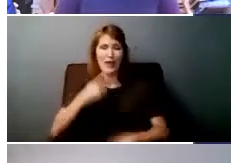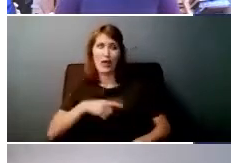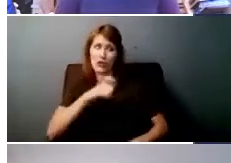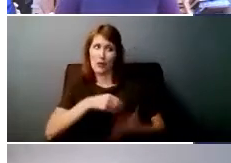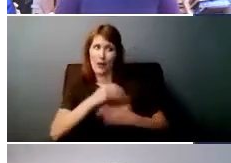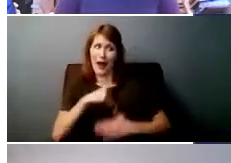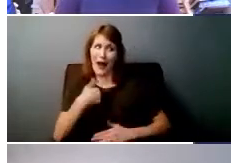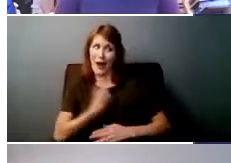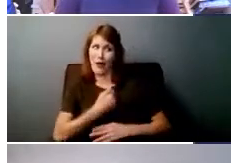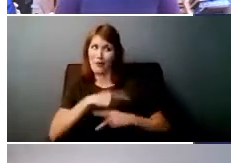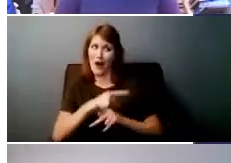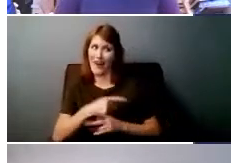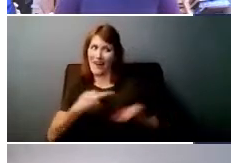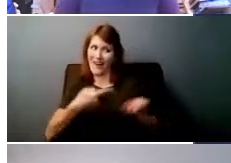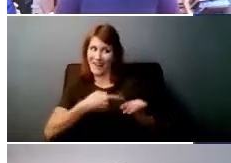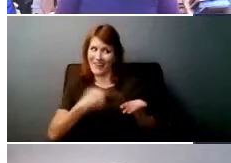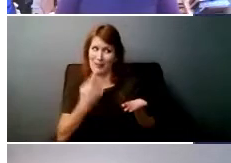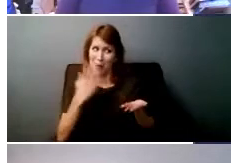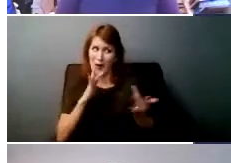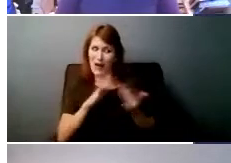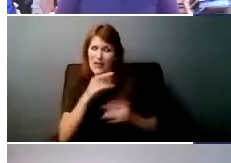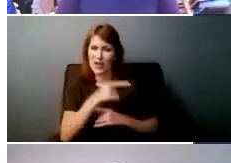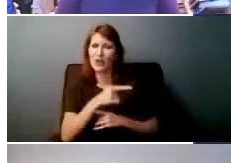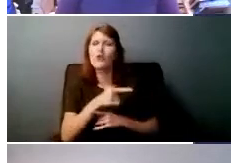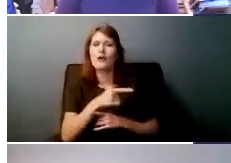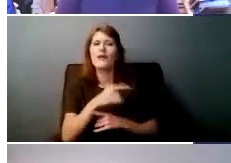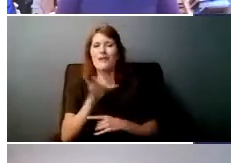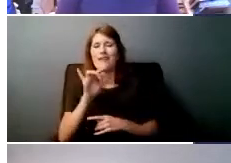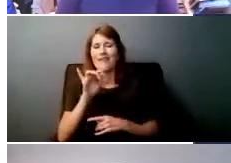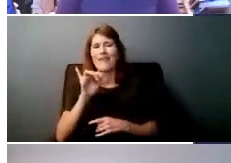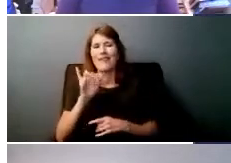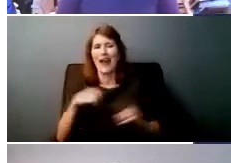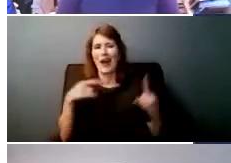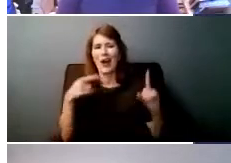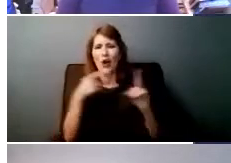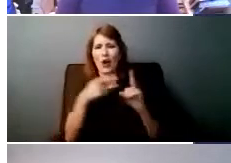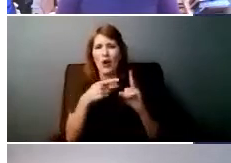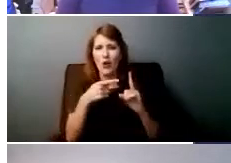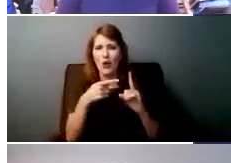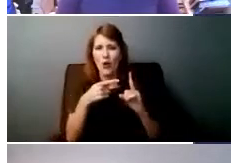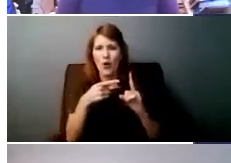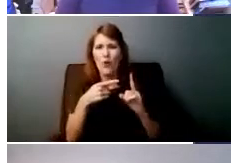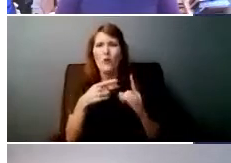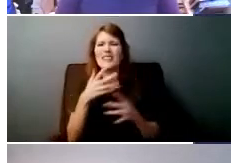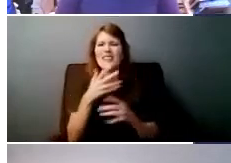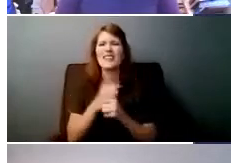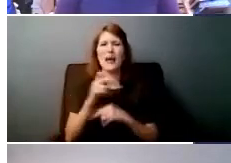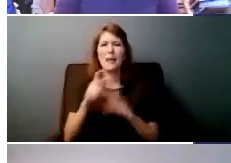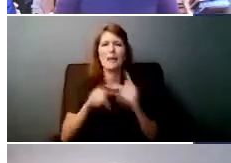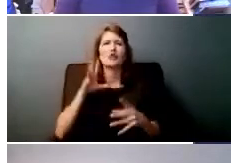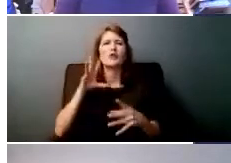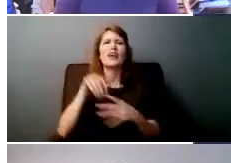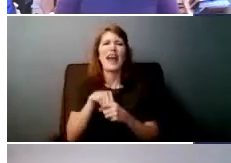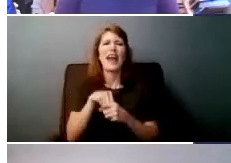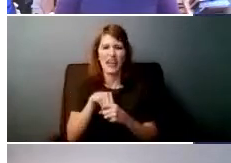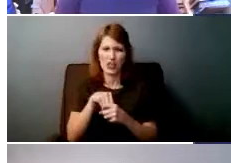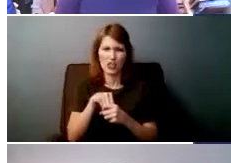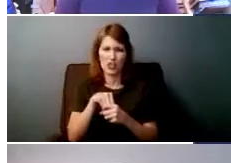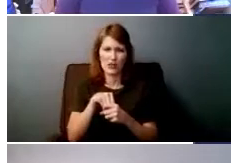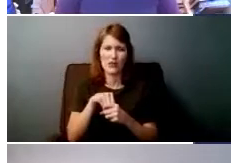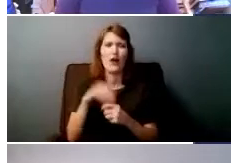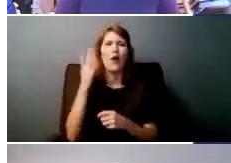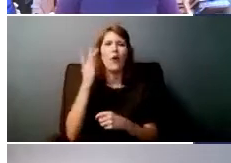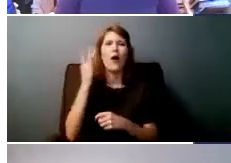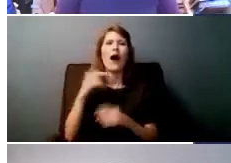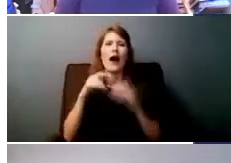someone will be reaching out to you. Then odds are the goal for that event was lead generation, getting people to engage so that they can capture their